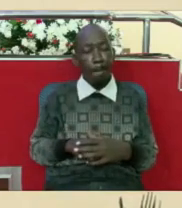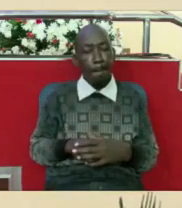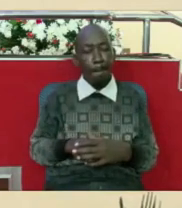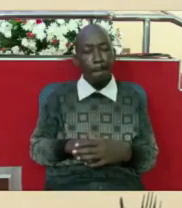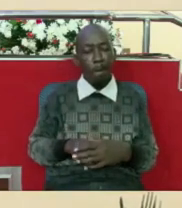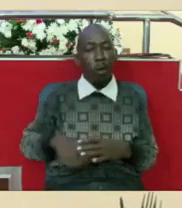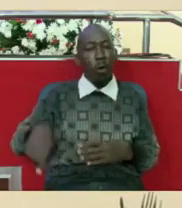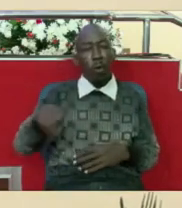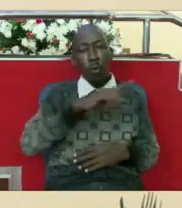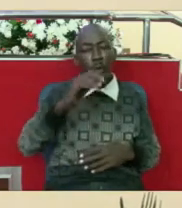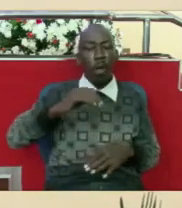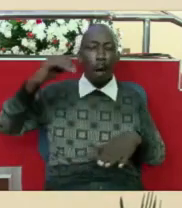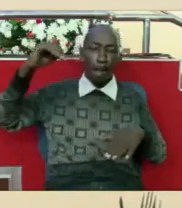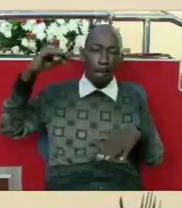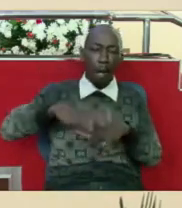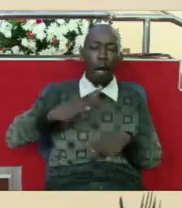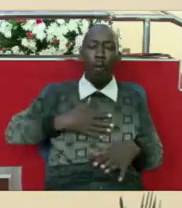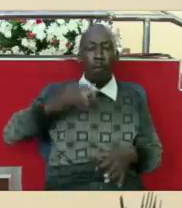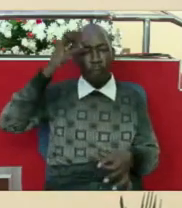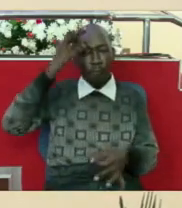we apply our faith to it